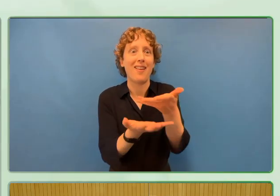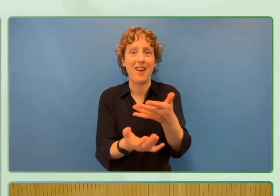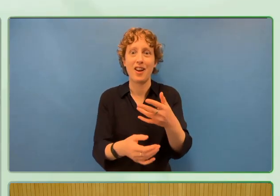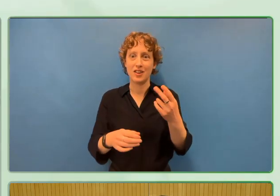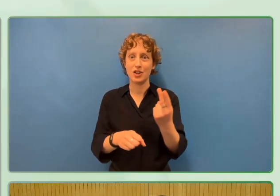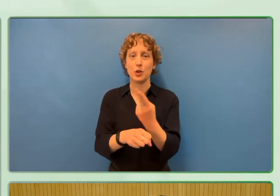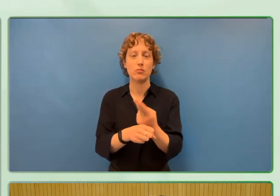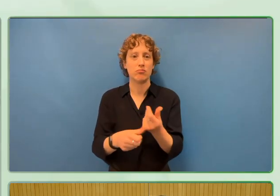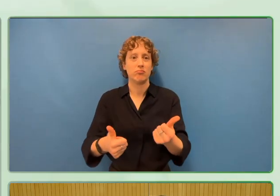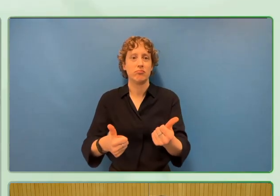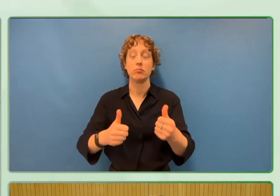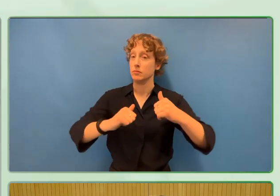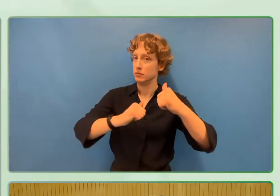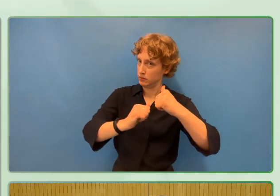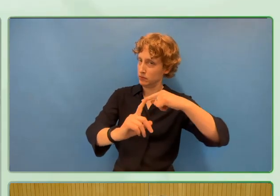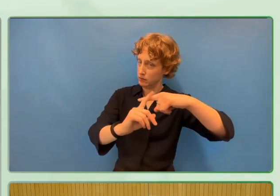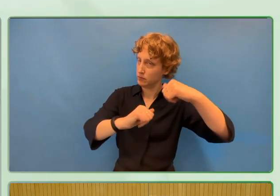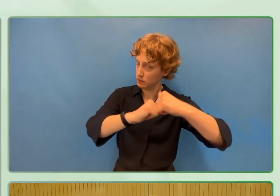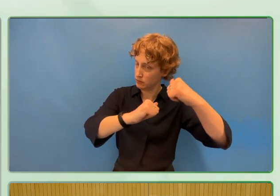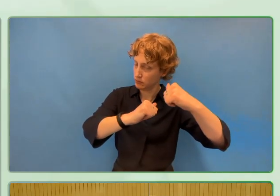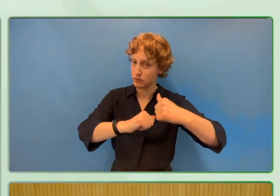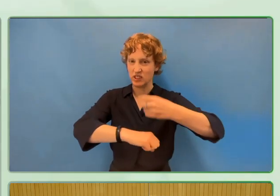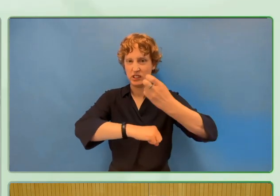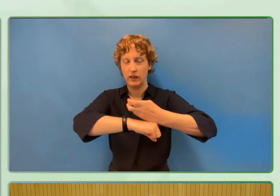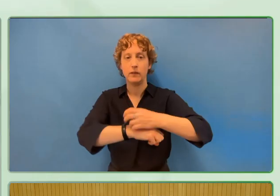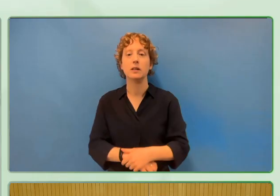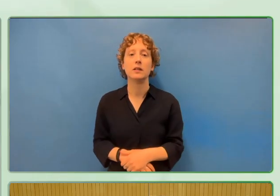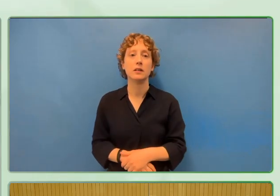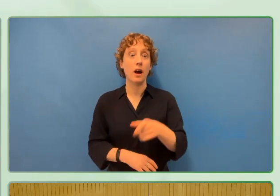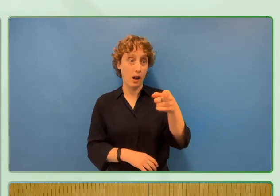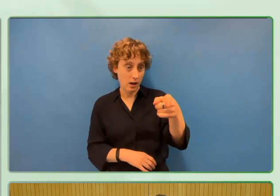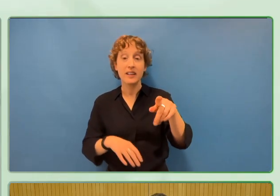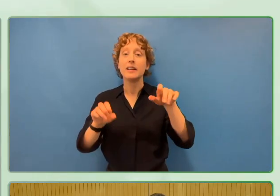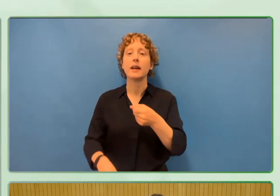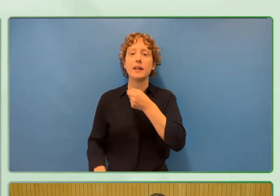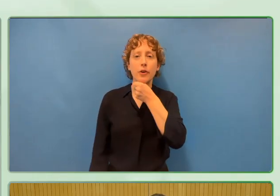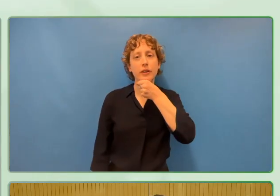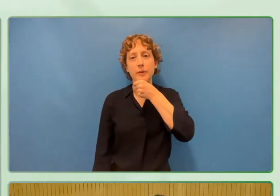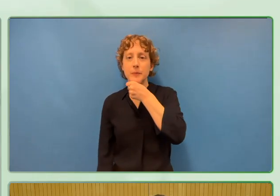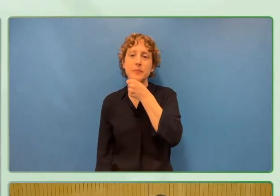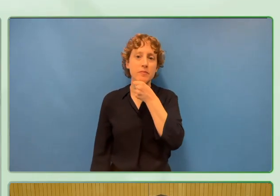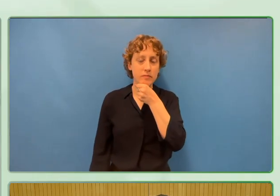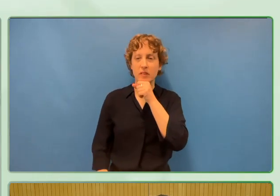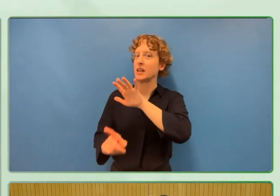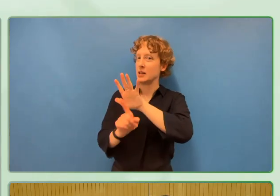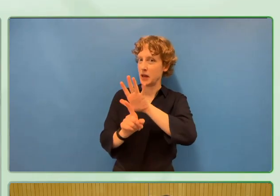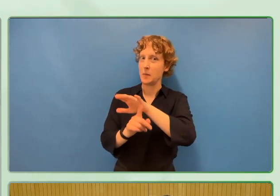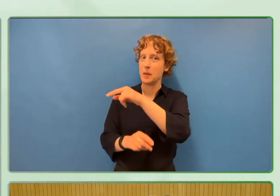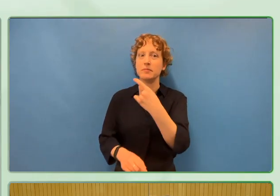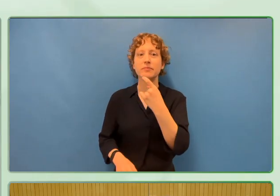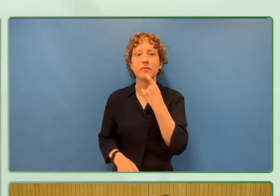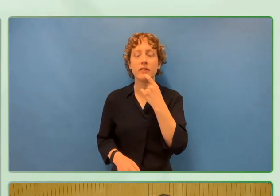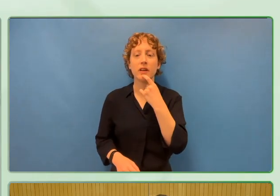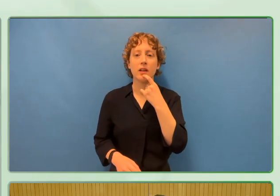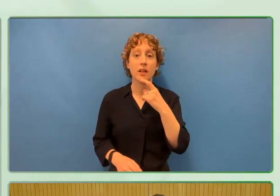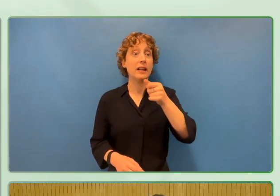said. Also, we are using it for karaoke. Karaoke is really, really popular. Also, it's not number 1,